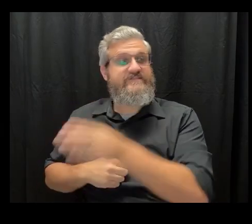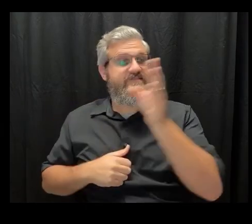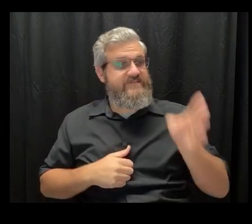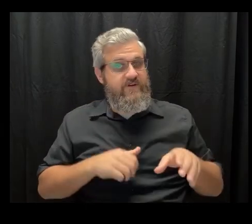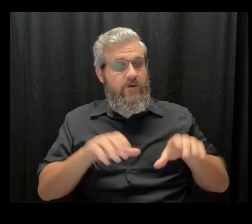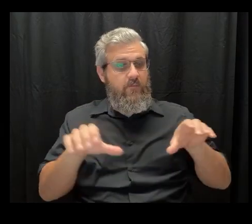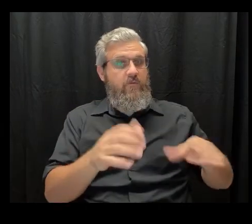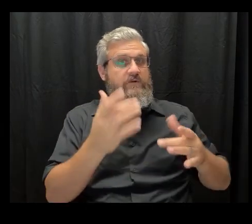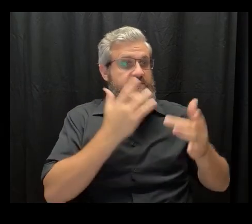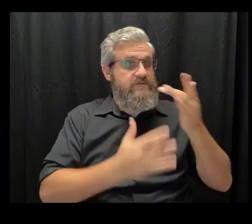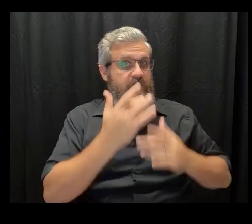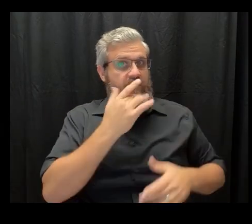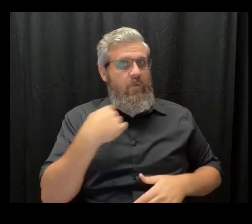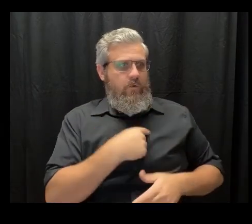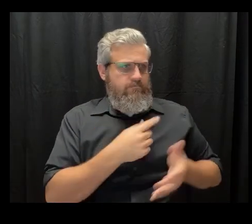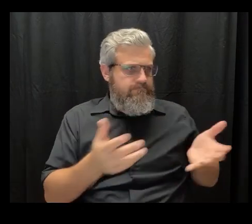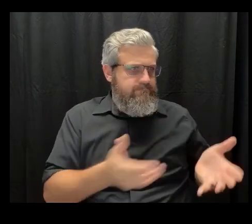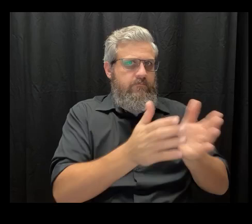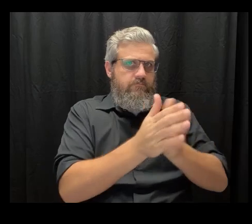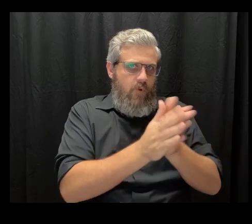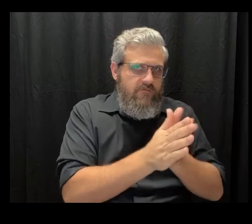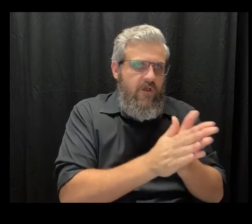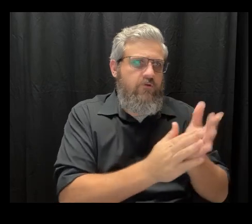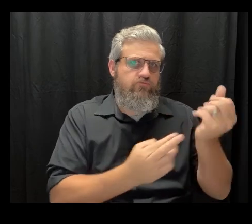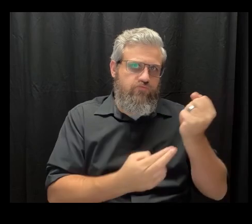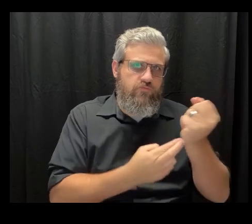reinforce, and provide consistency.